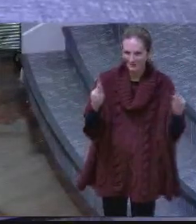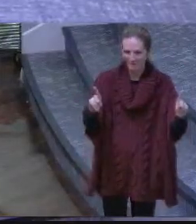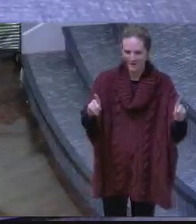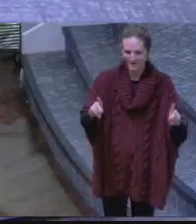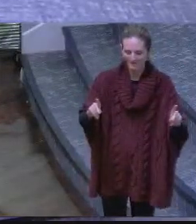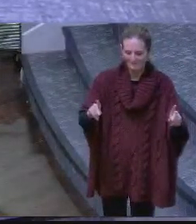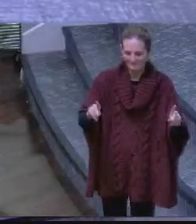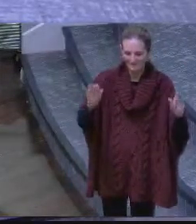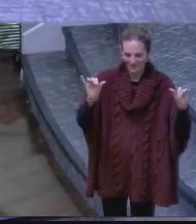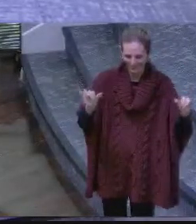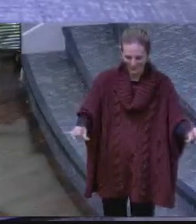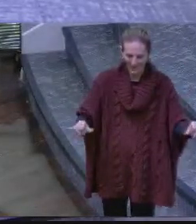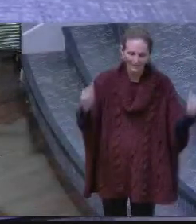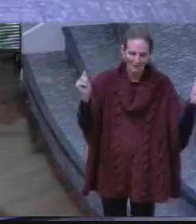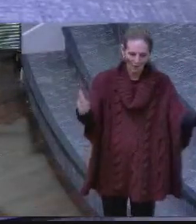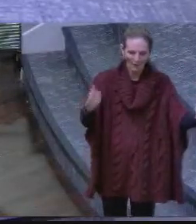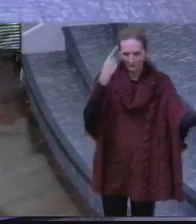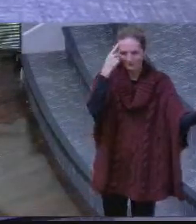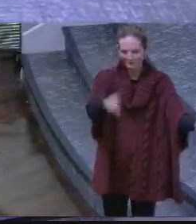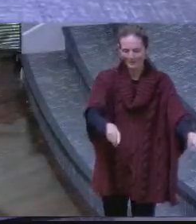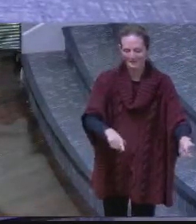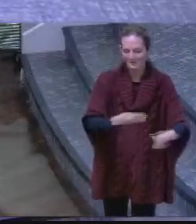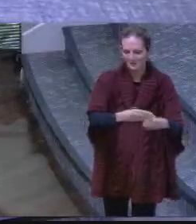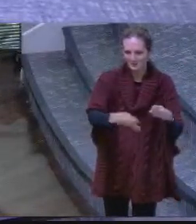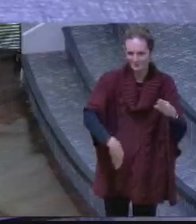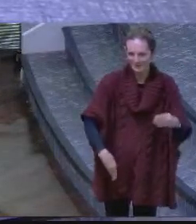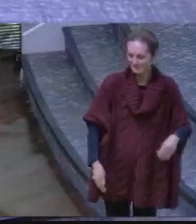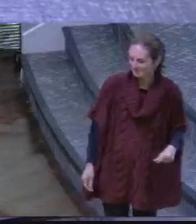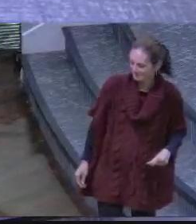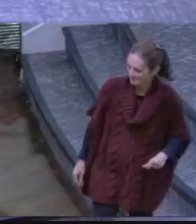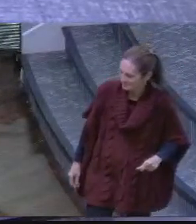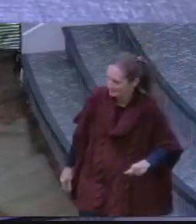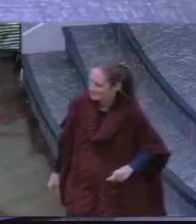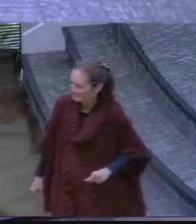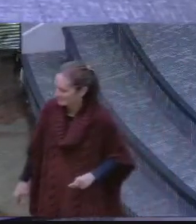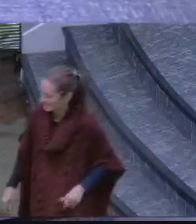one was unanimous. Adjournment. Thank you, everybody. See you next